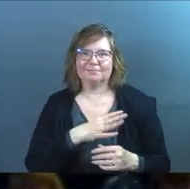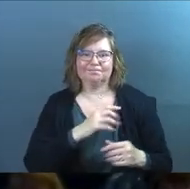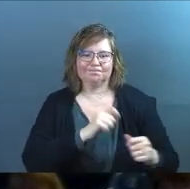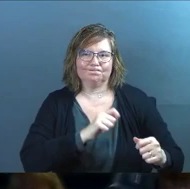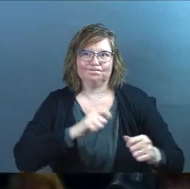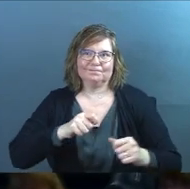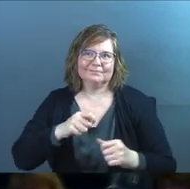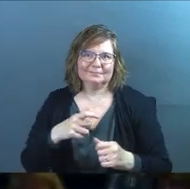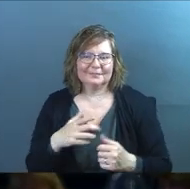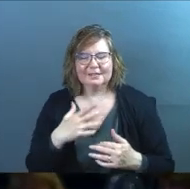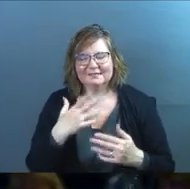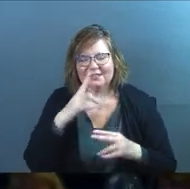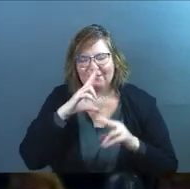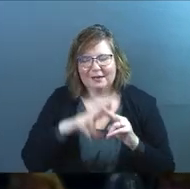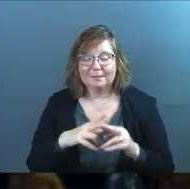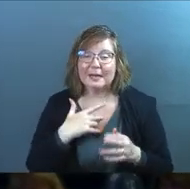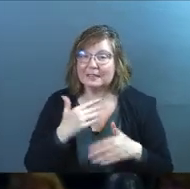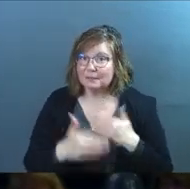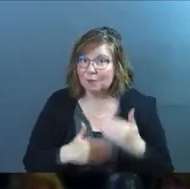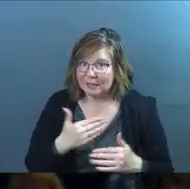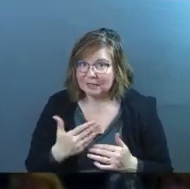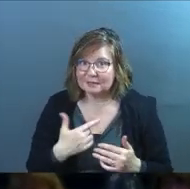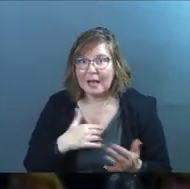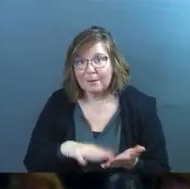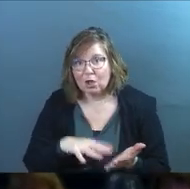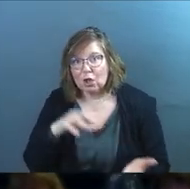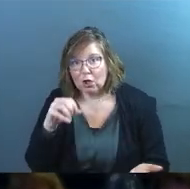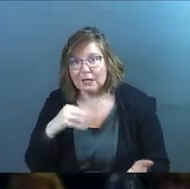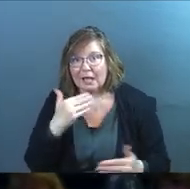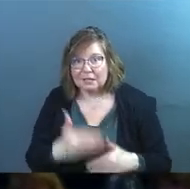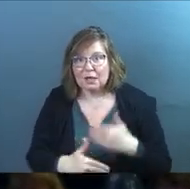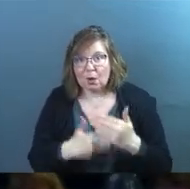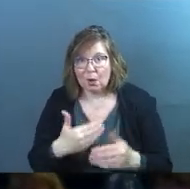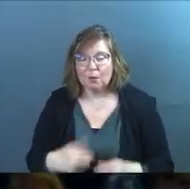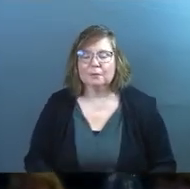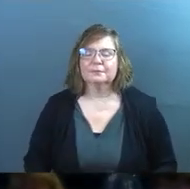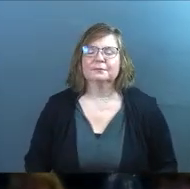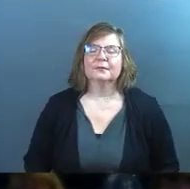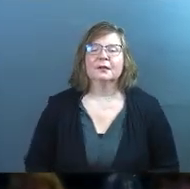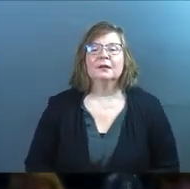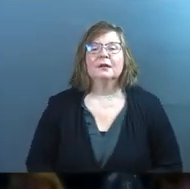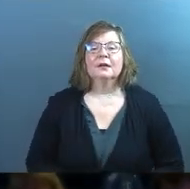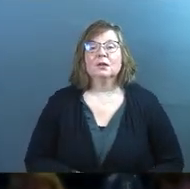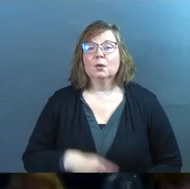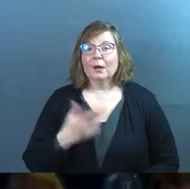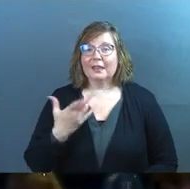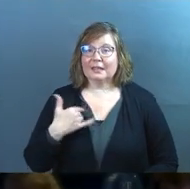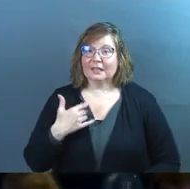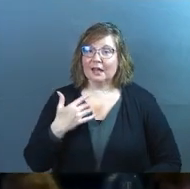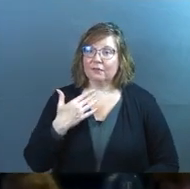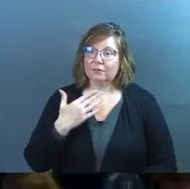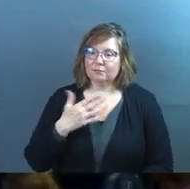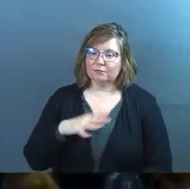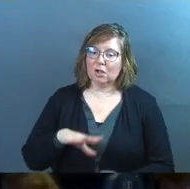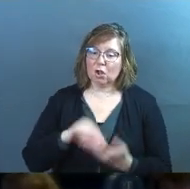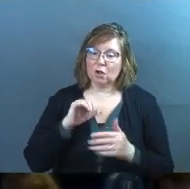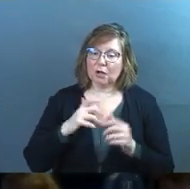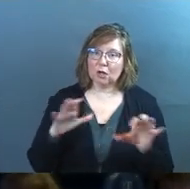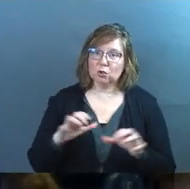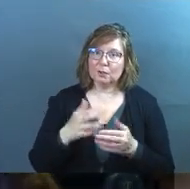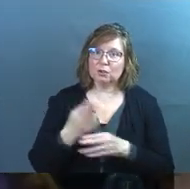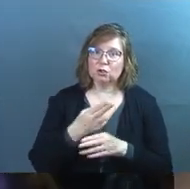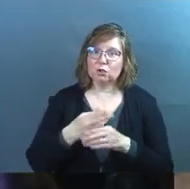fun. But it's a process, okay? I'm learning as I go. And so one of the things I've learned how to do is to use a